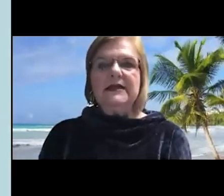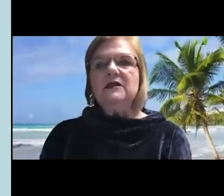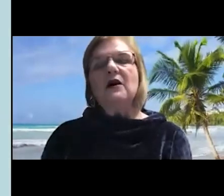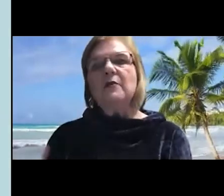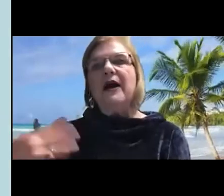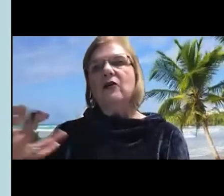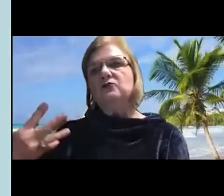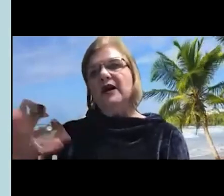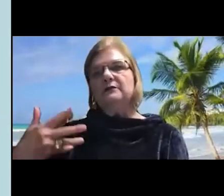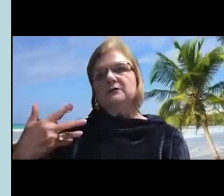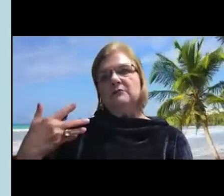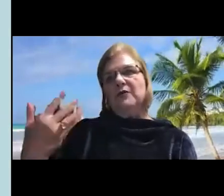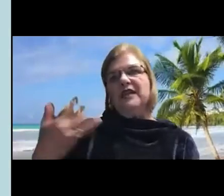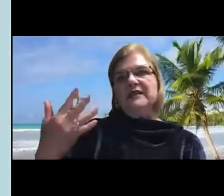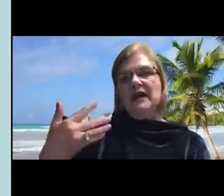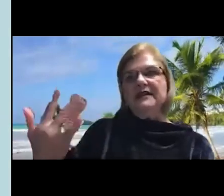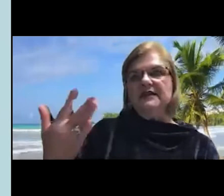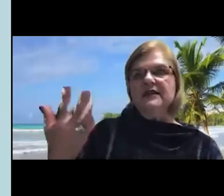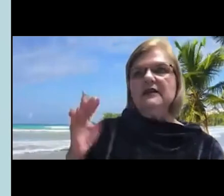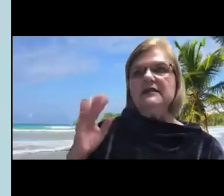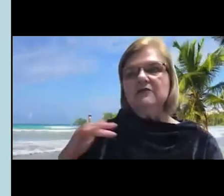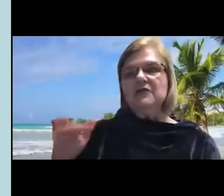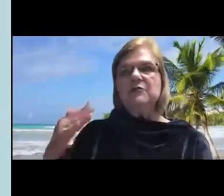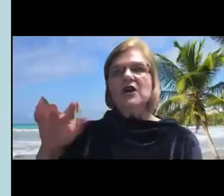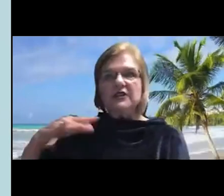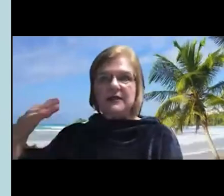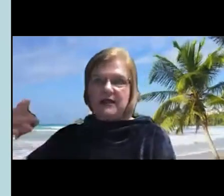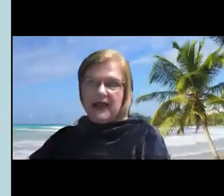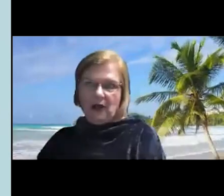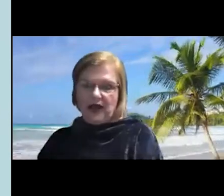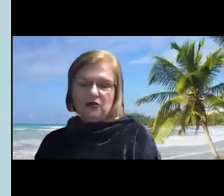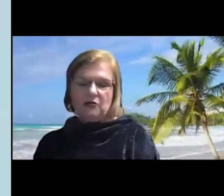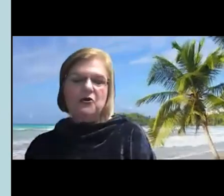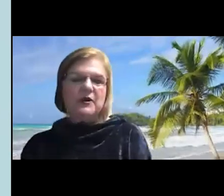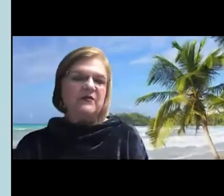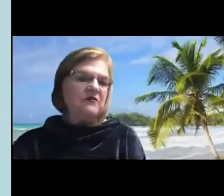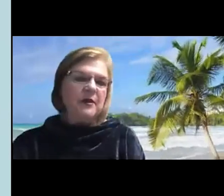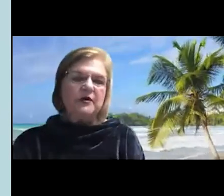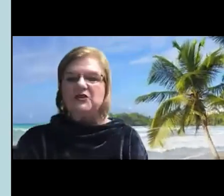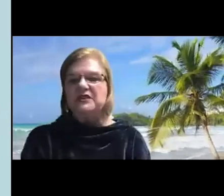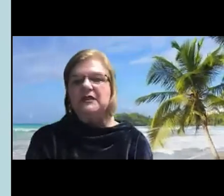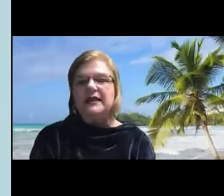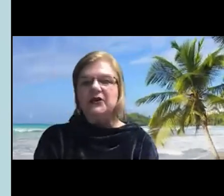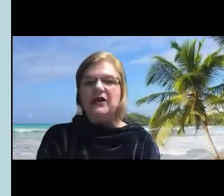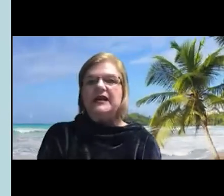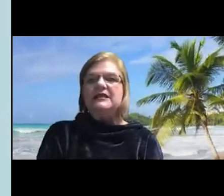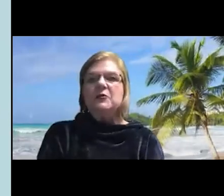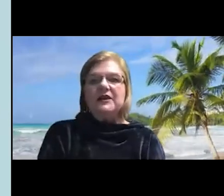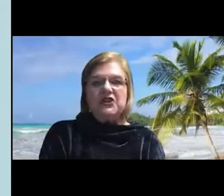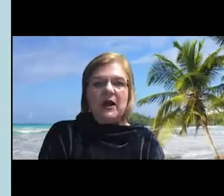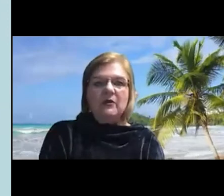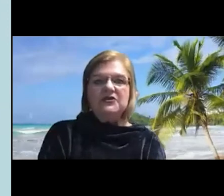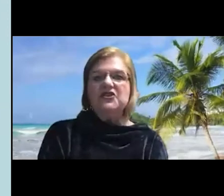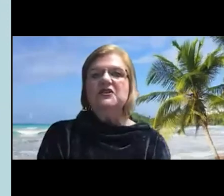And I can talk about what Maureen and I did as our first project and then how that grew if people are interested later. So